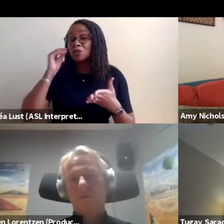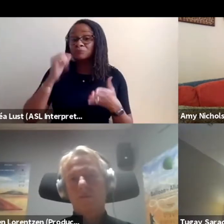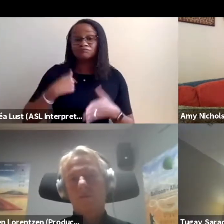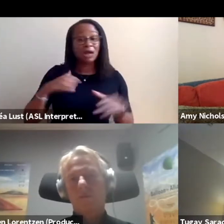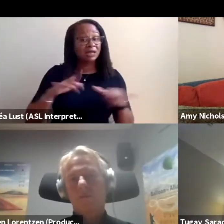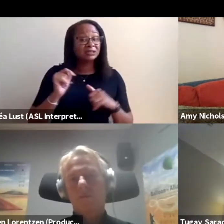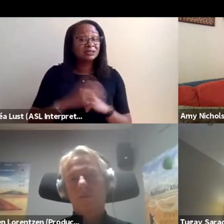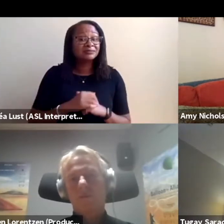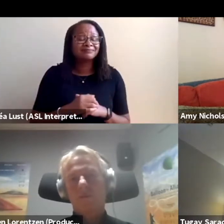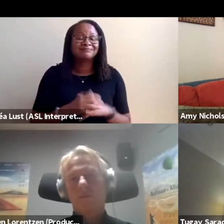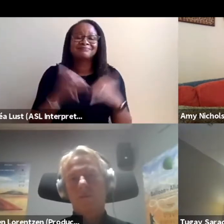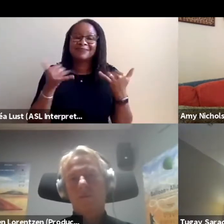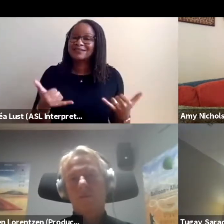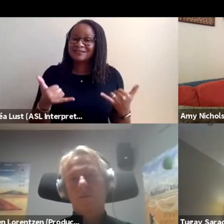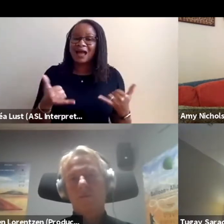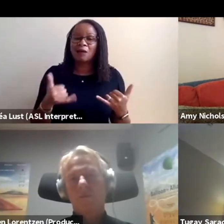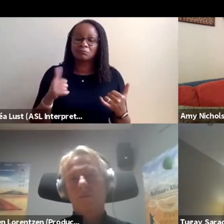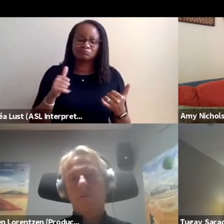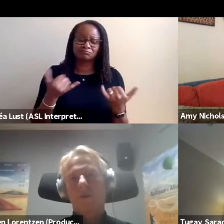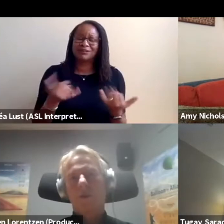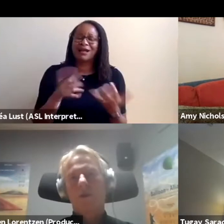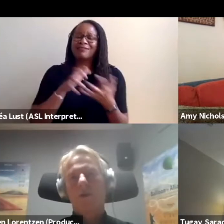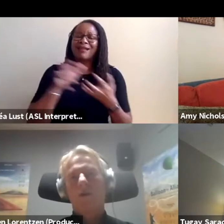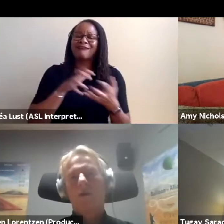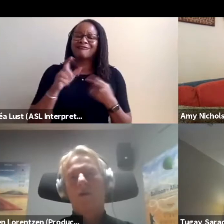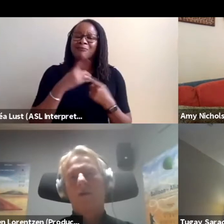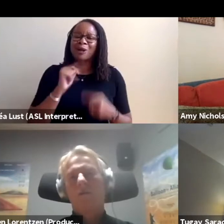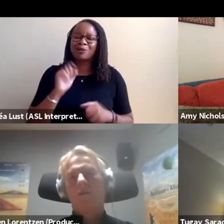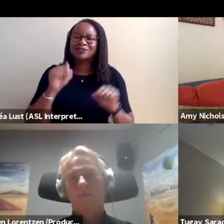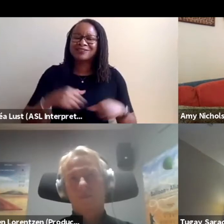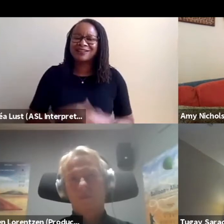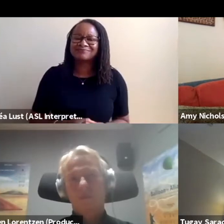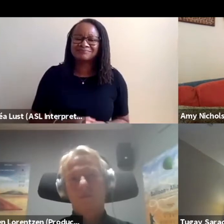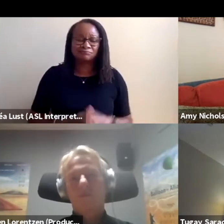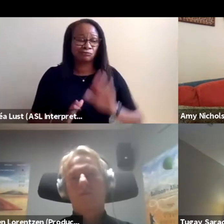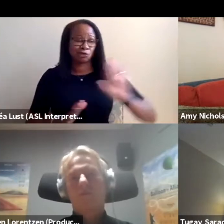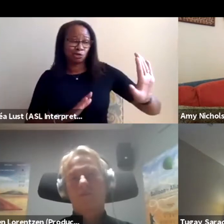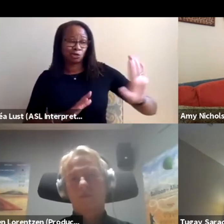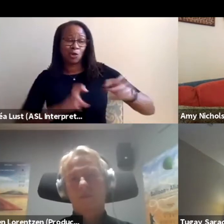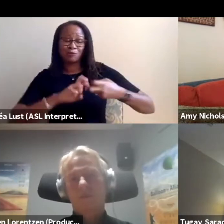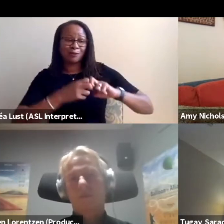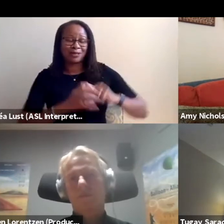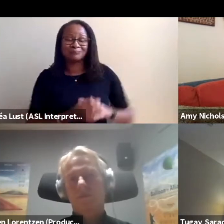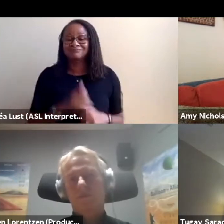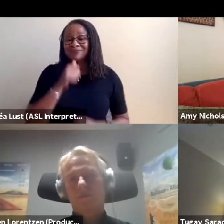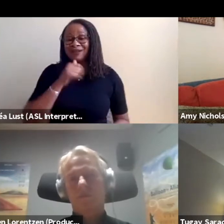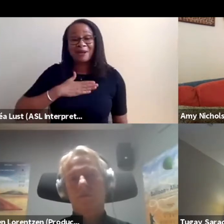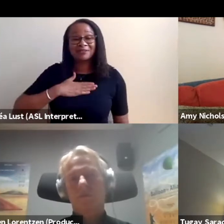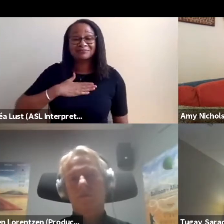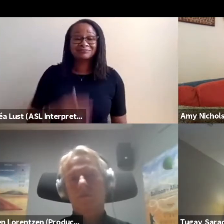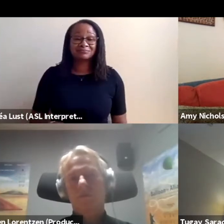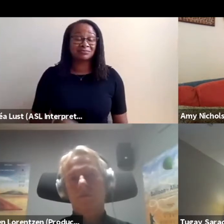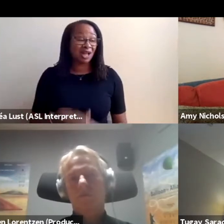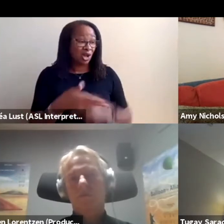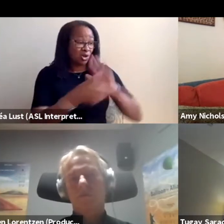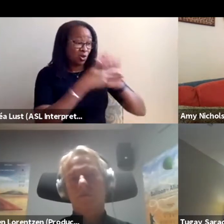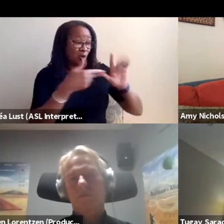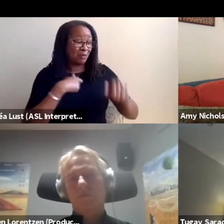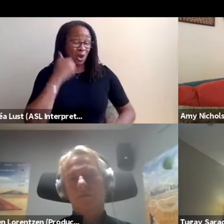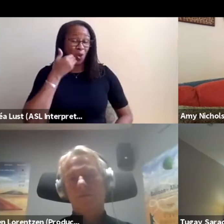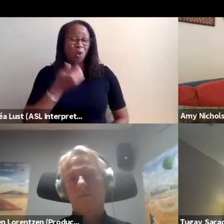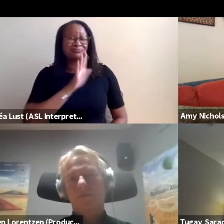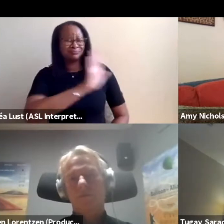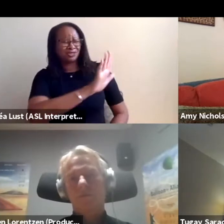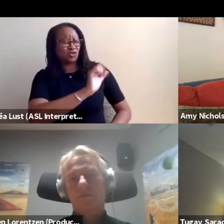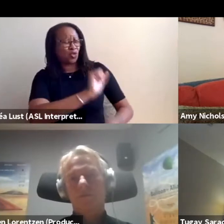and now I can laugh about that and say, it's your problem. This is their problem to call me a whore. It's their problem